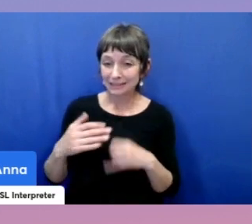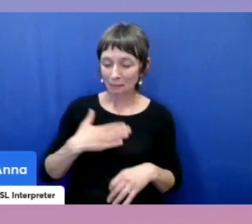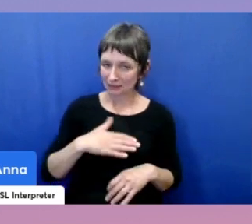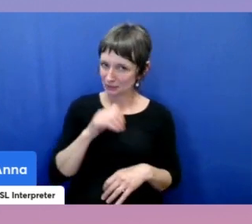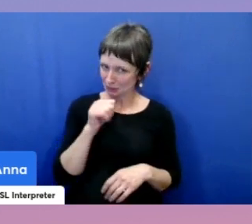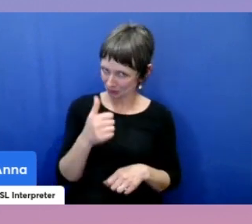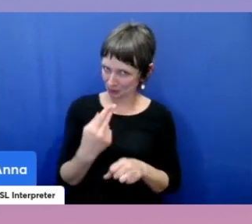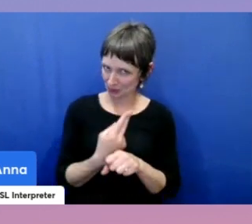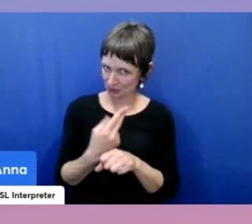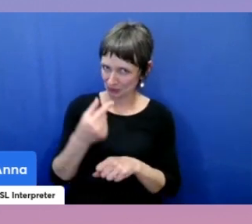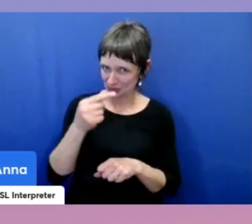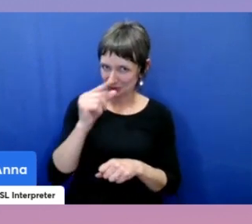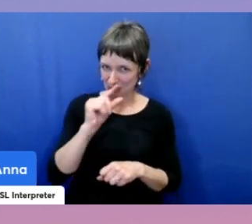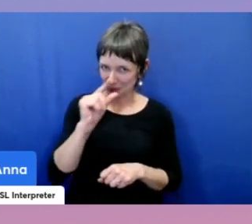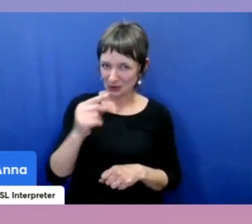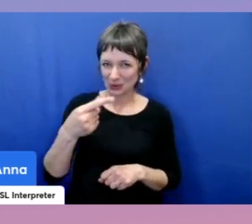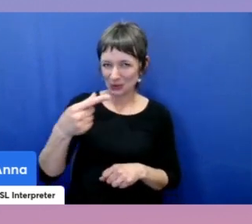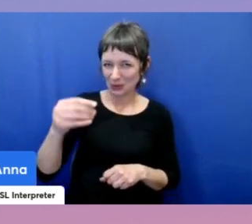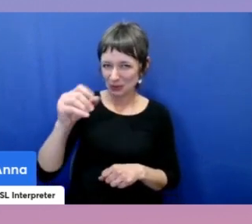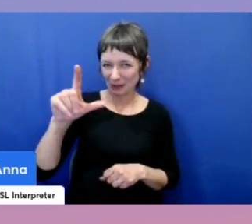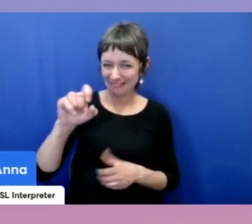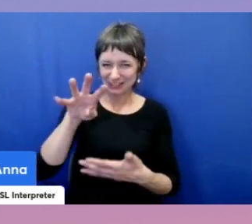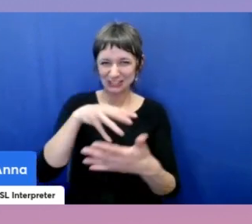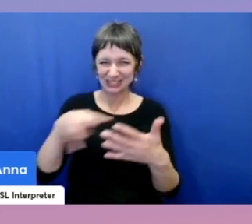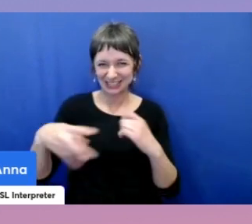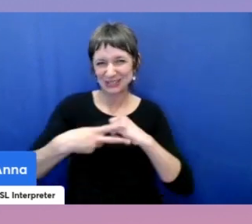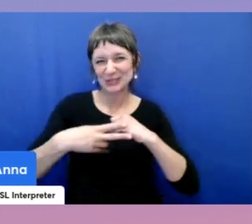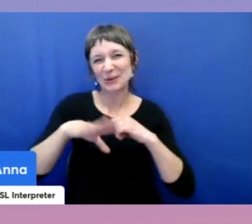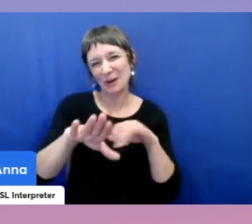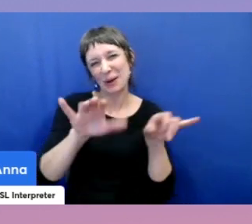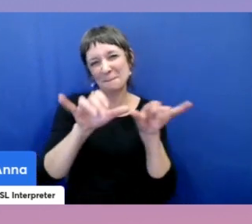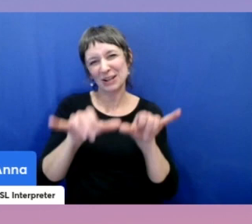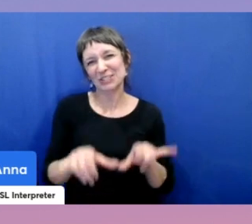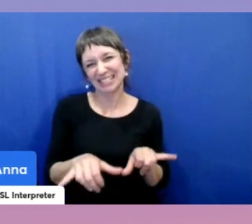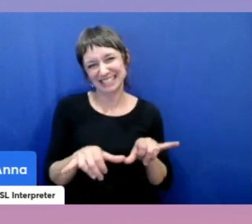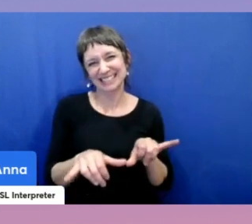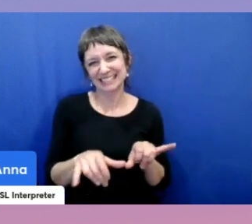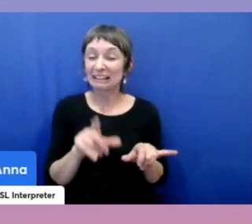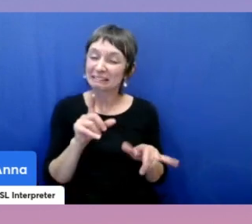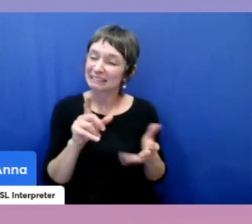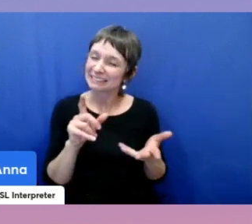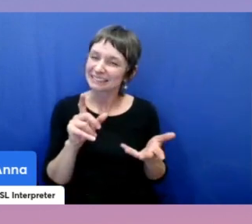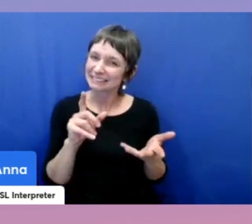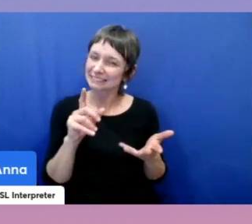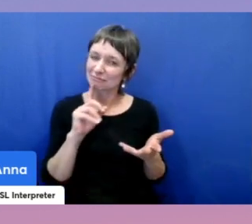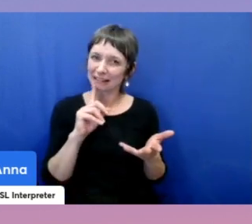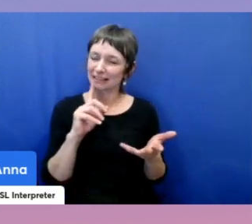don't use Google Sheet to store the metric. It is pretty chaotic.